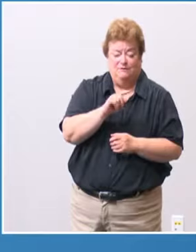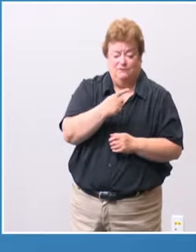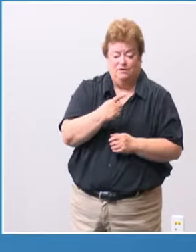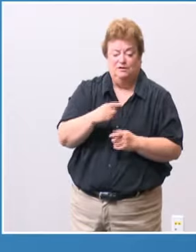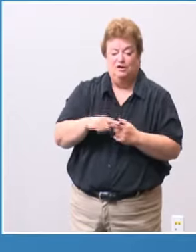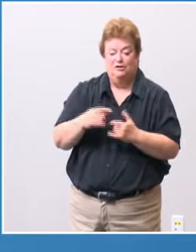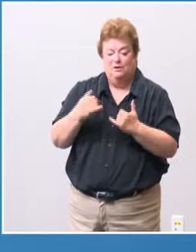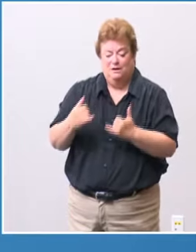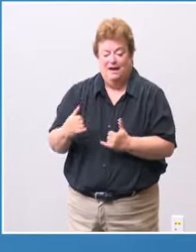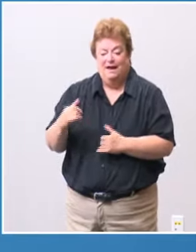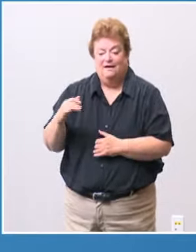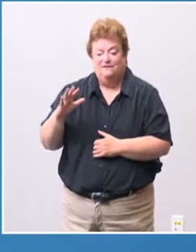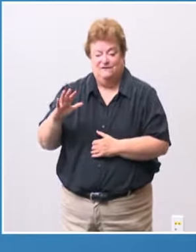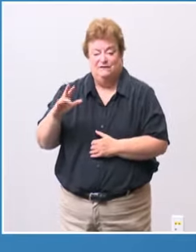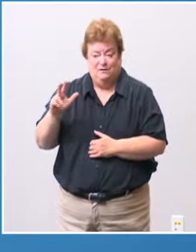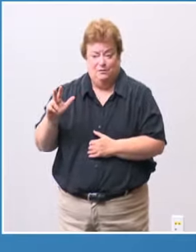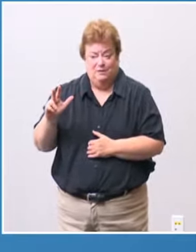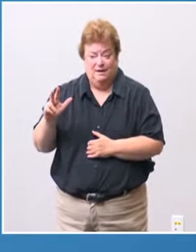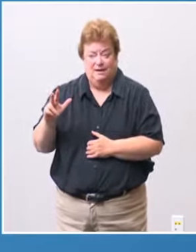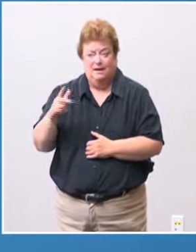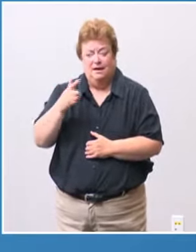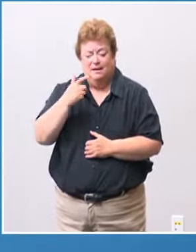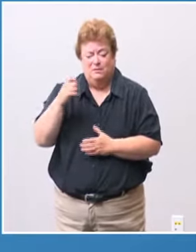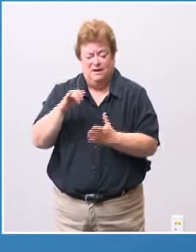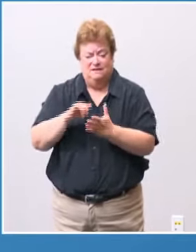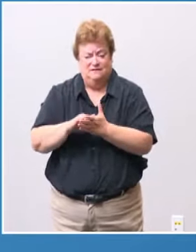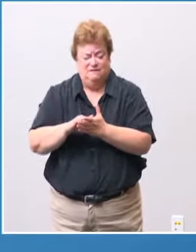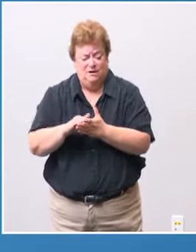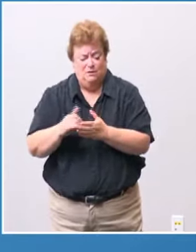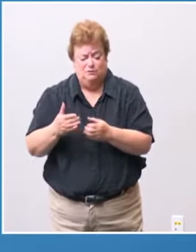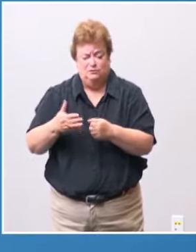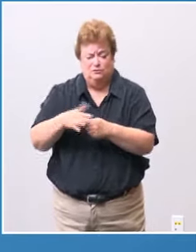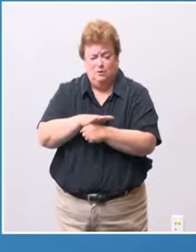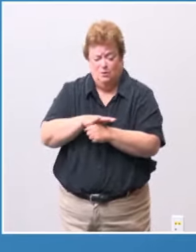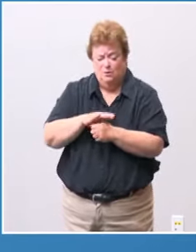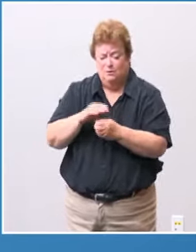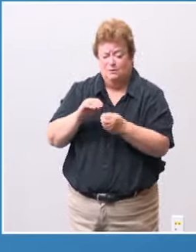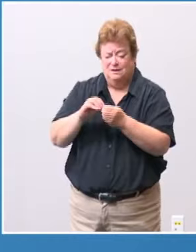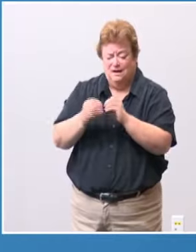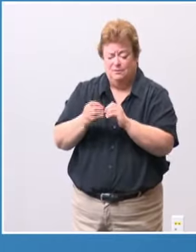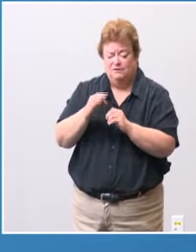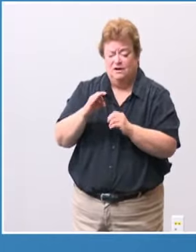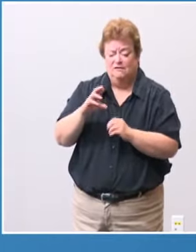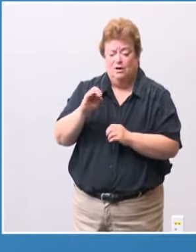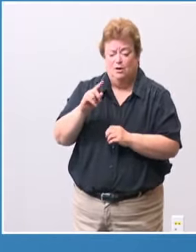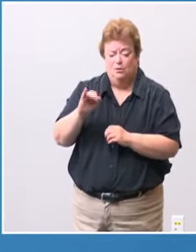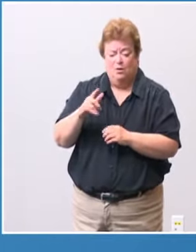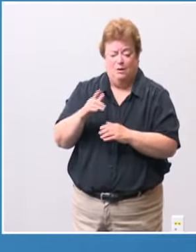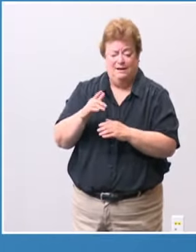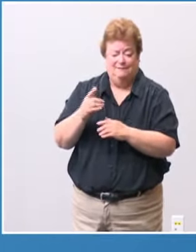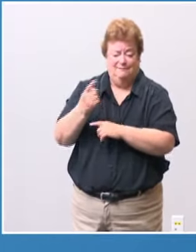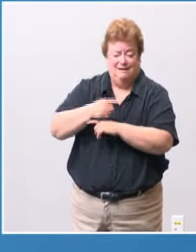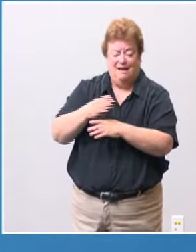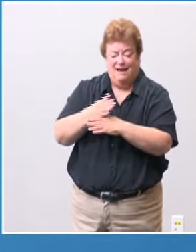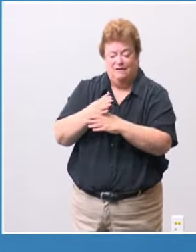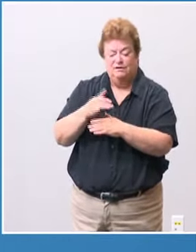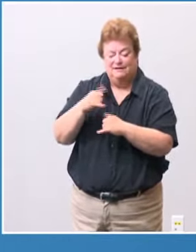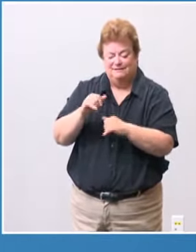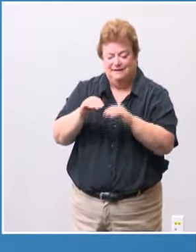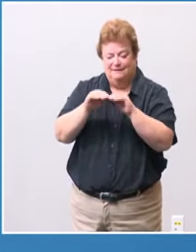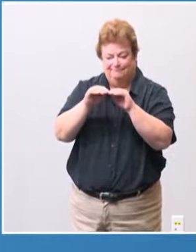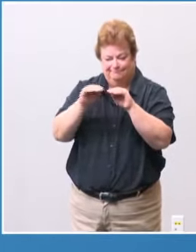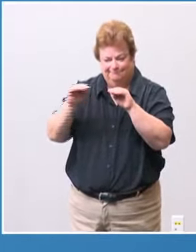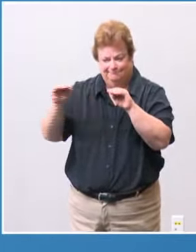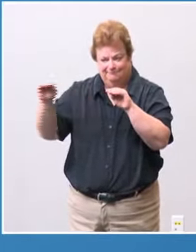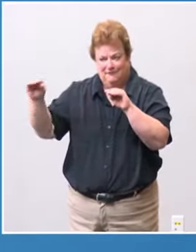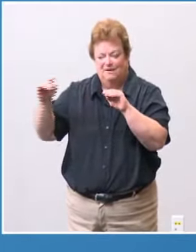end of the month. Because of this shift, the total 7-day rolling average of hospitalizations has stayed steady for